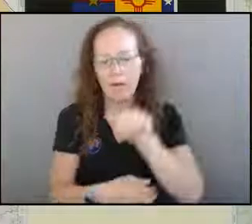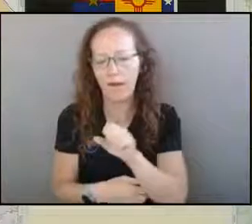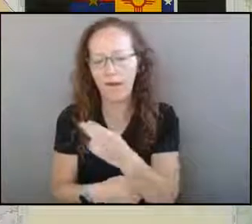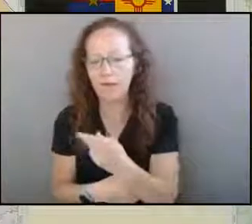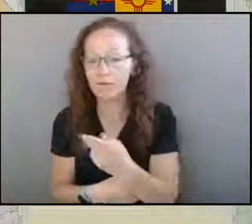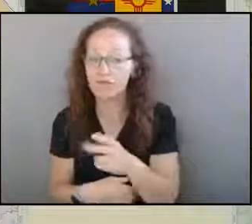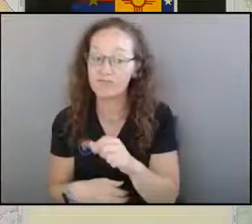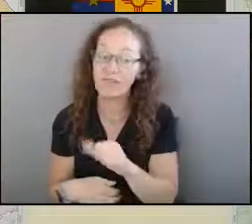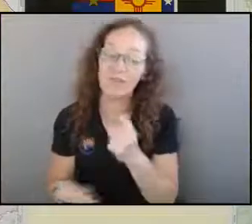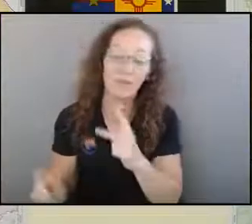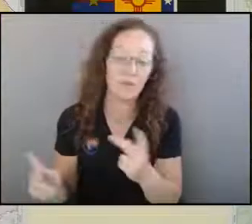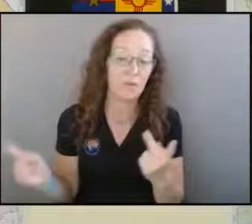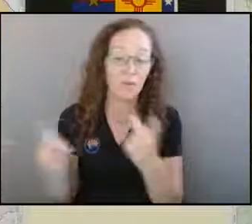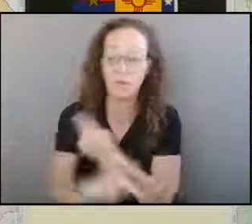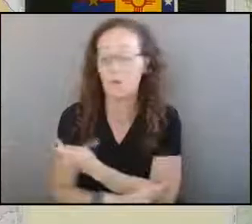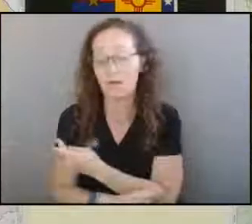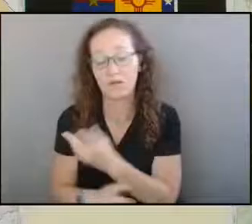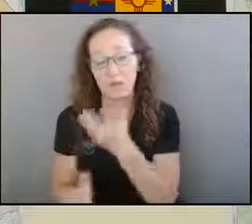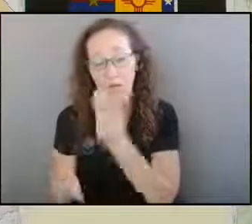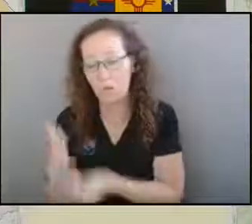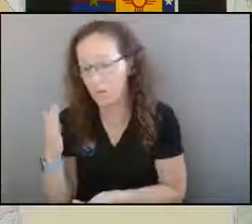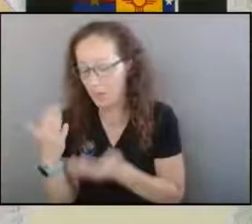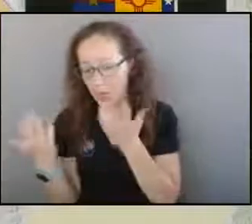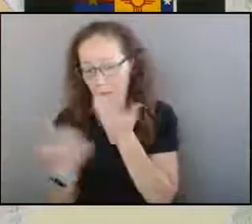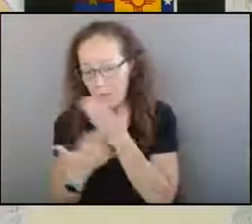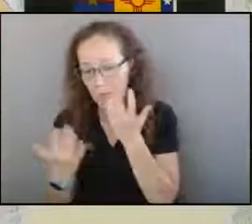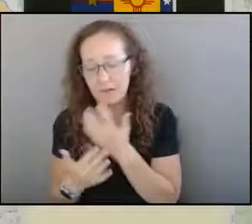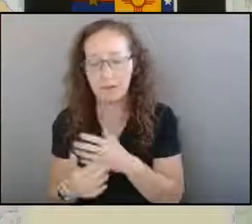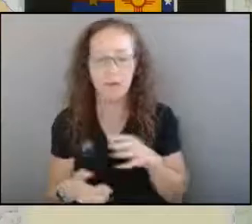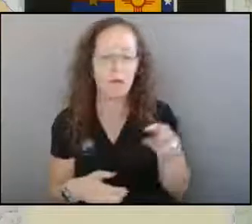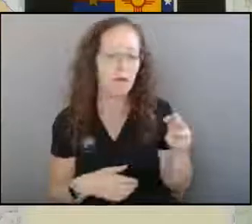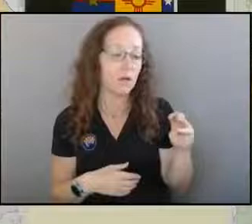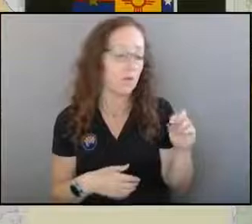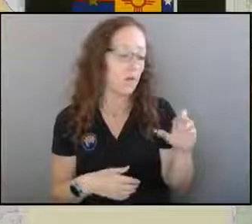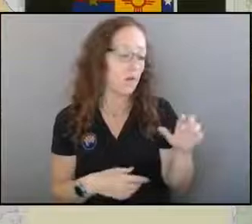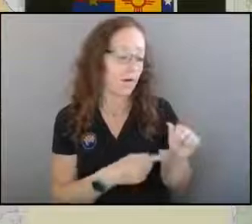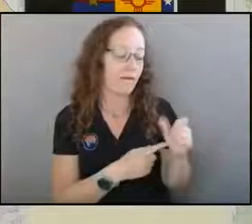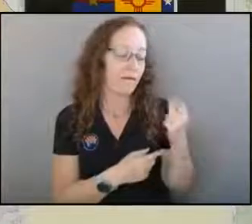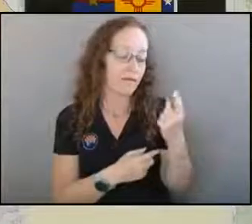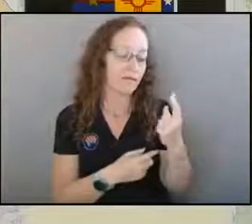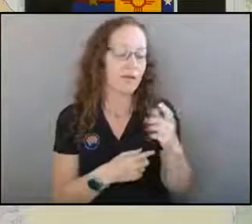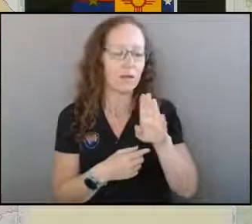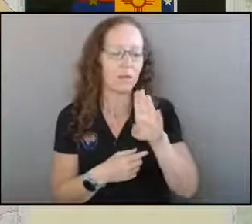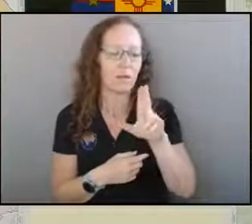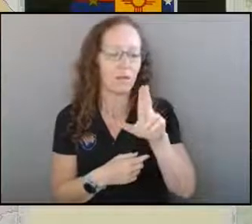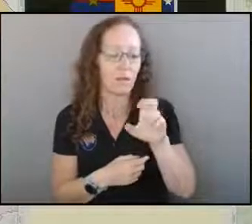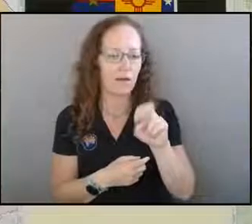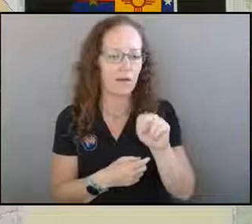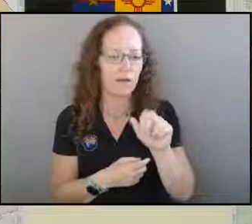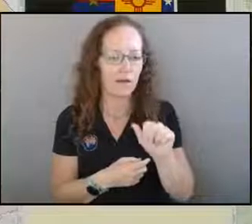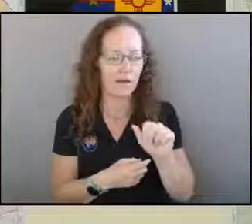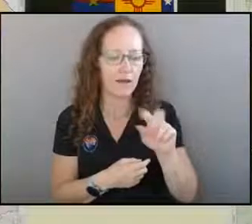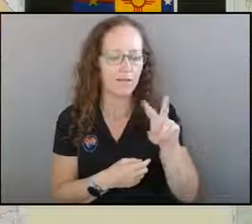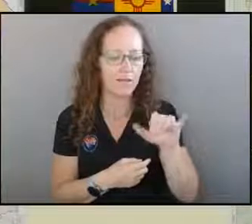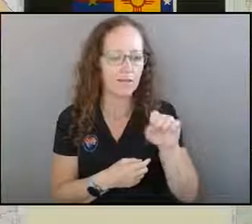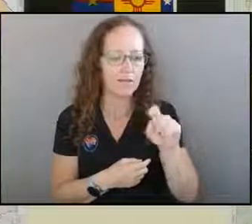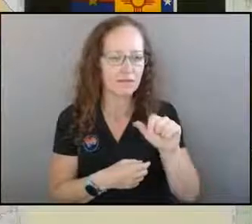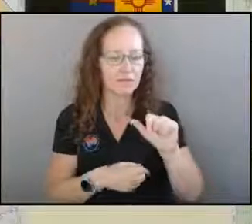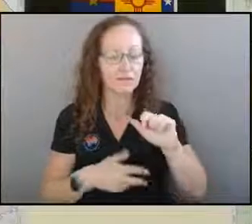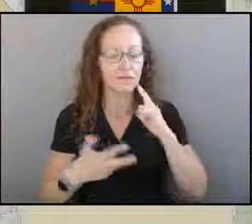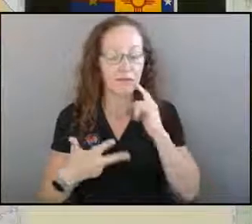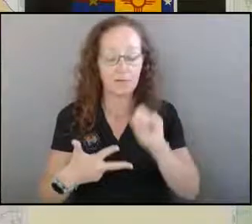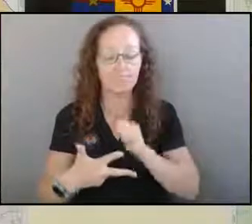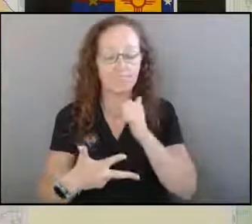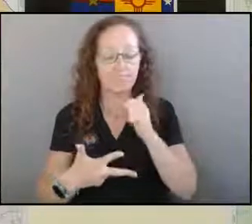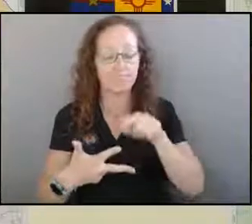people right now, because Buena Vista right now is in the set status, they're setting up at the Buena Vista Fire Department. So for the